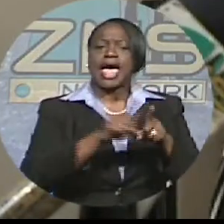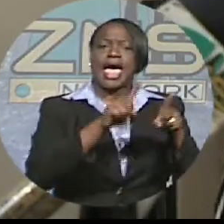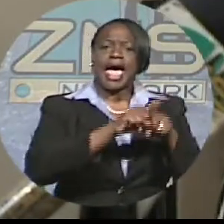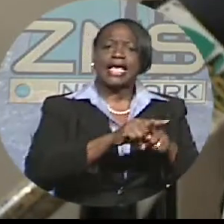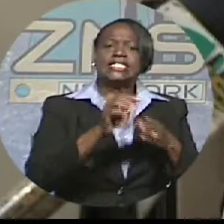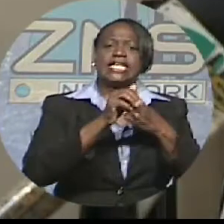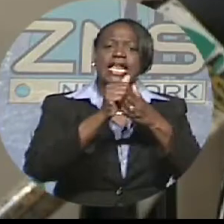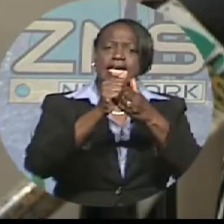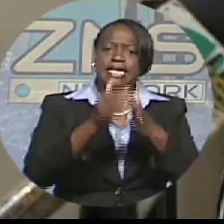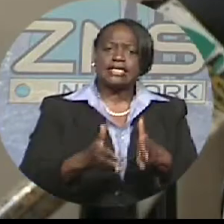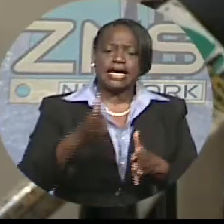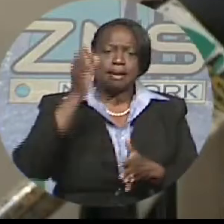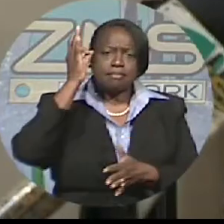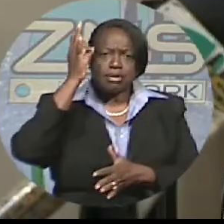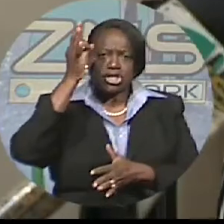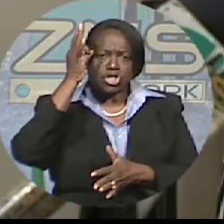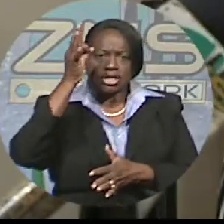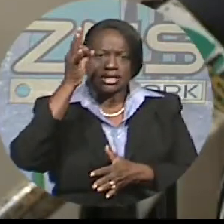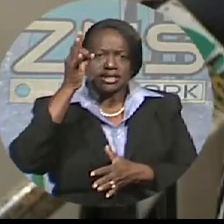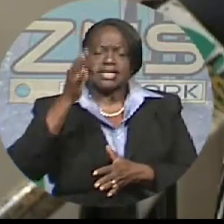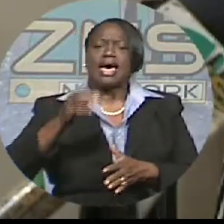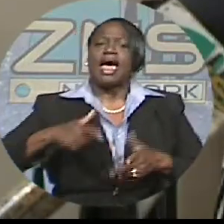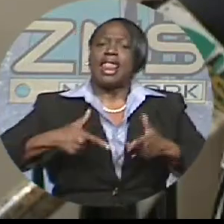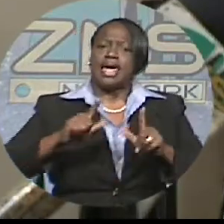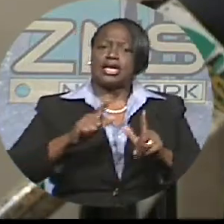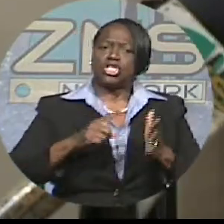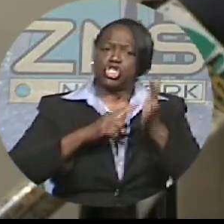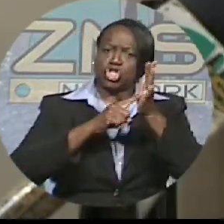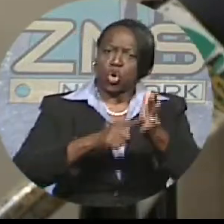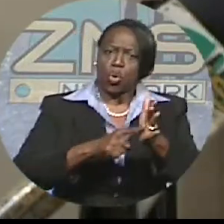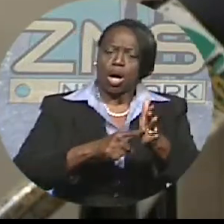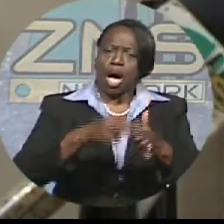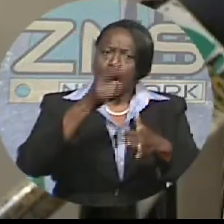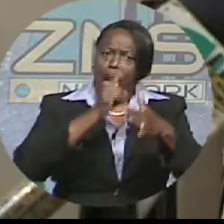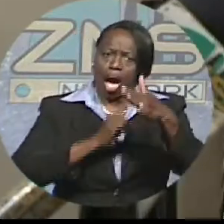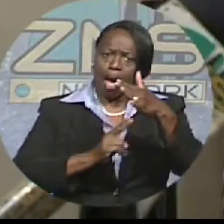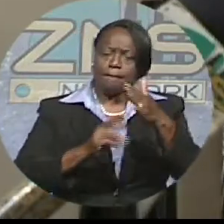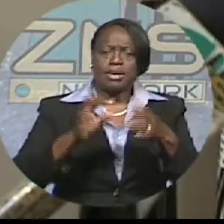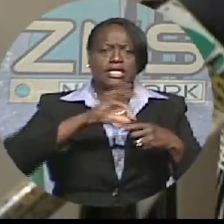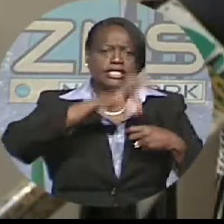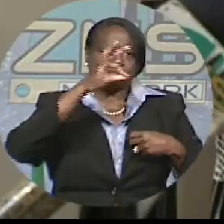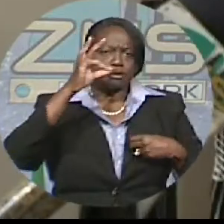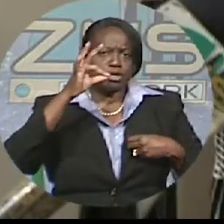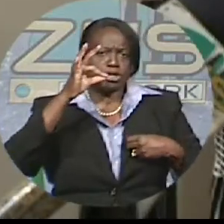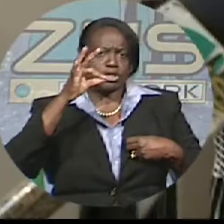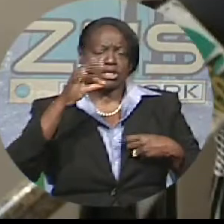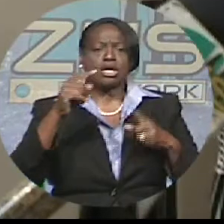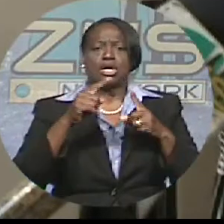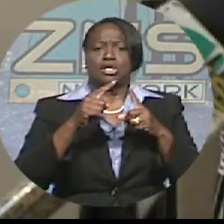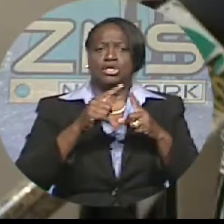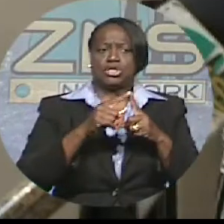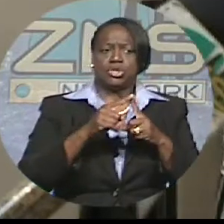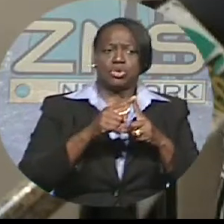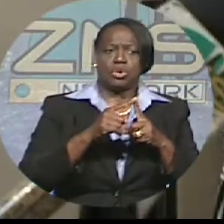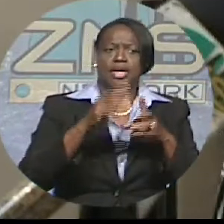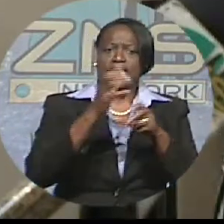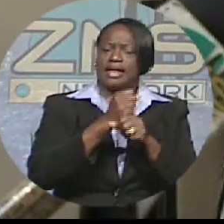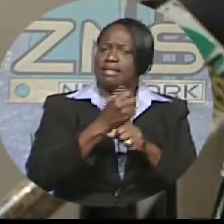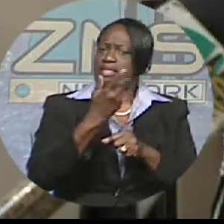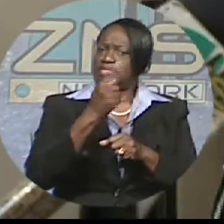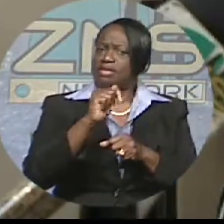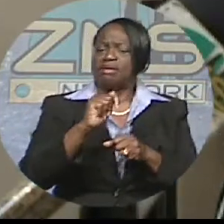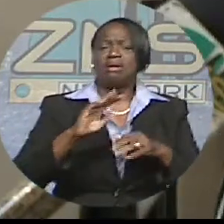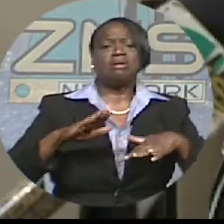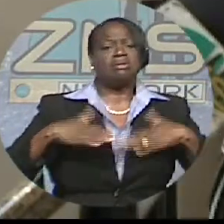leaders, let us exhibit that humble spirit in order to reach out to those young men. Let them